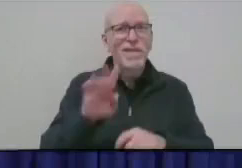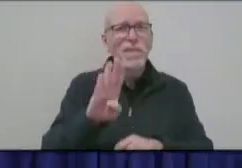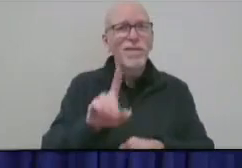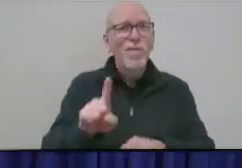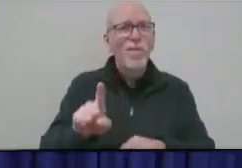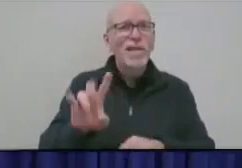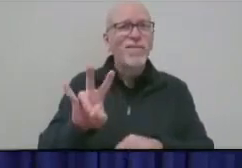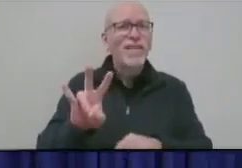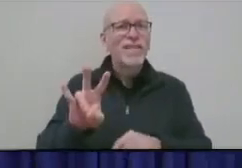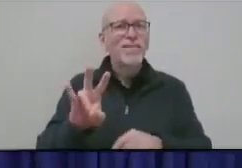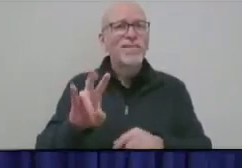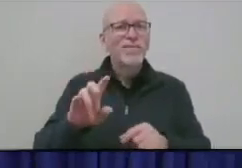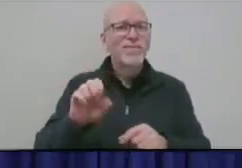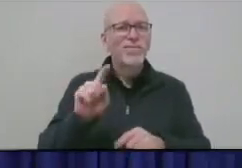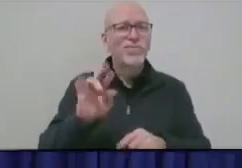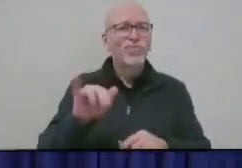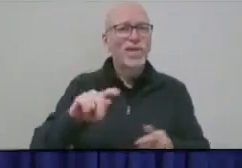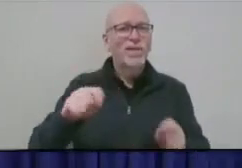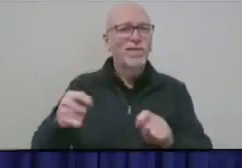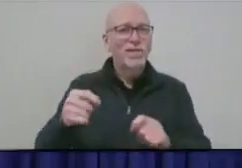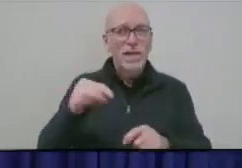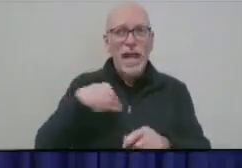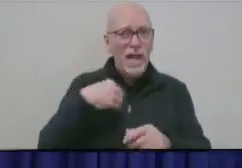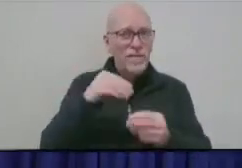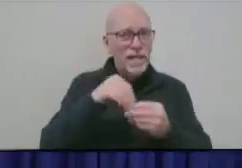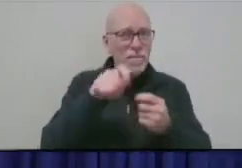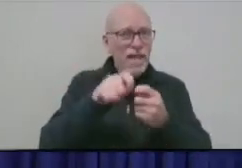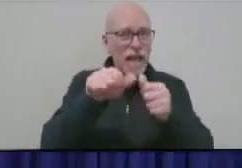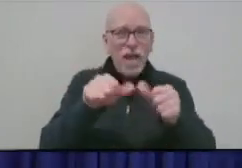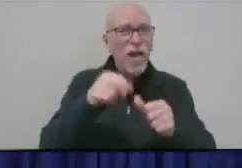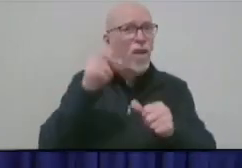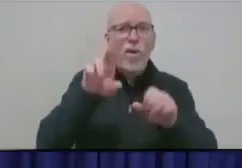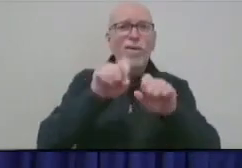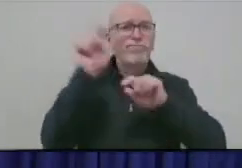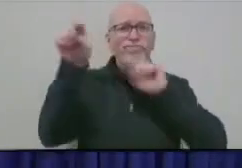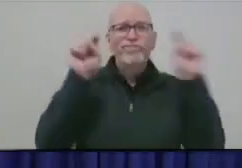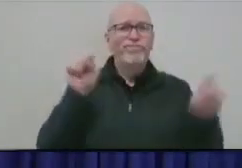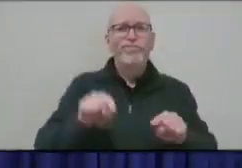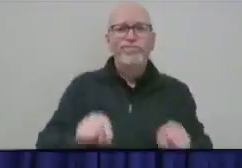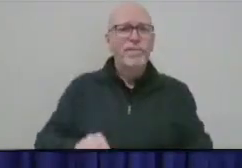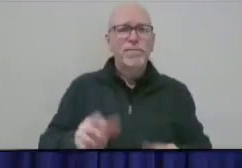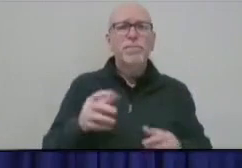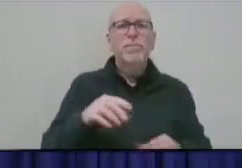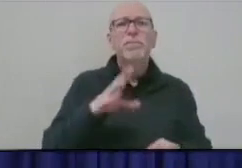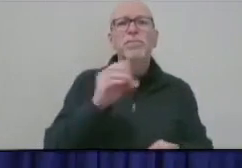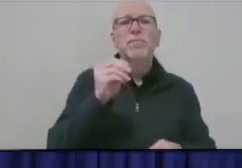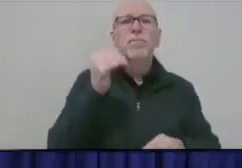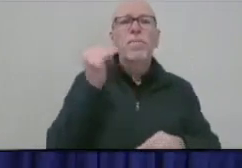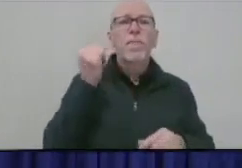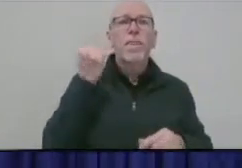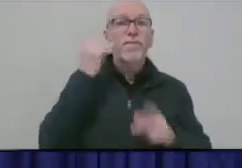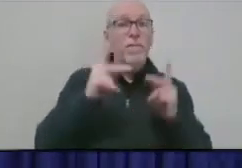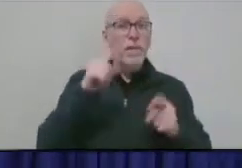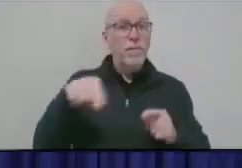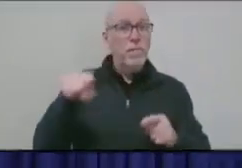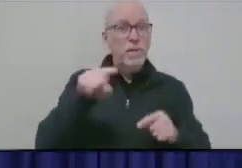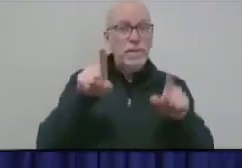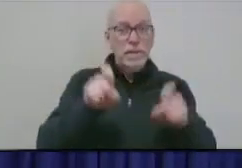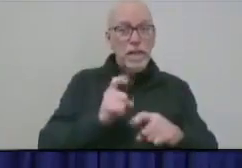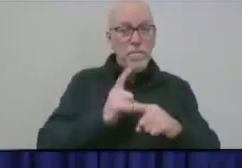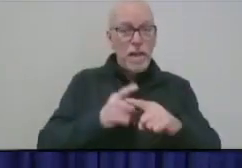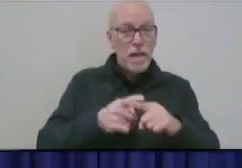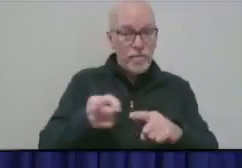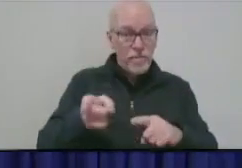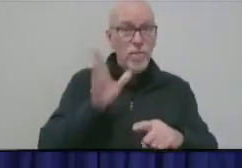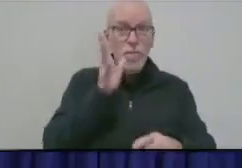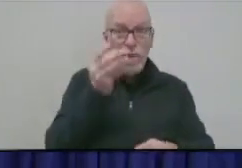B117 strain, if it's concentrated in a particular area of the state or if it's all over. And even if, you know, when people, if they test positive, are they